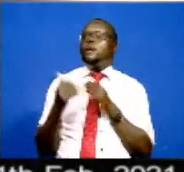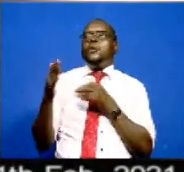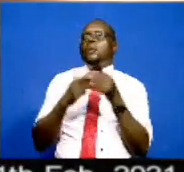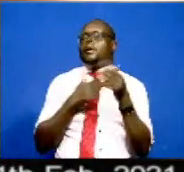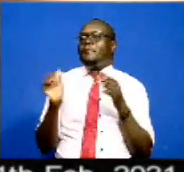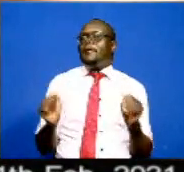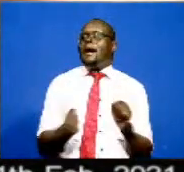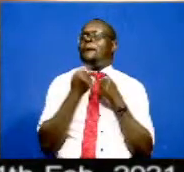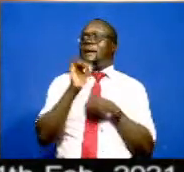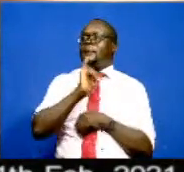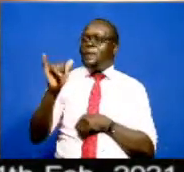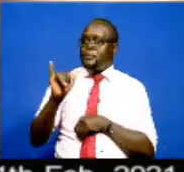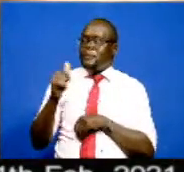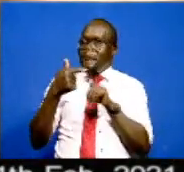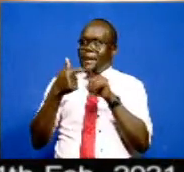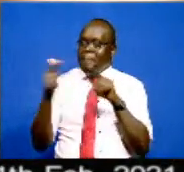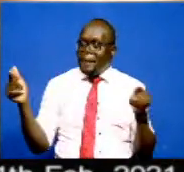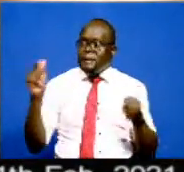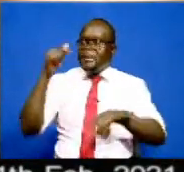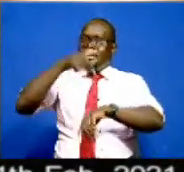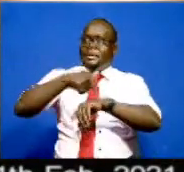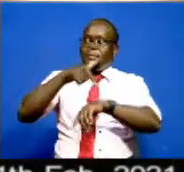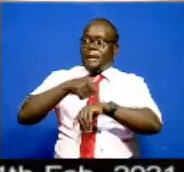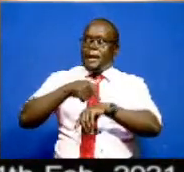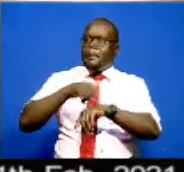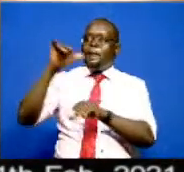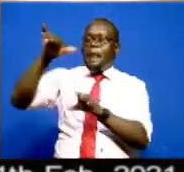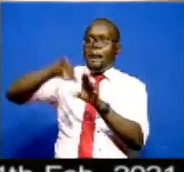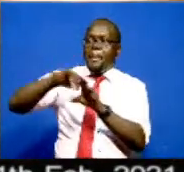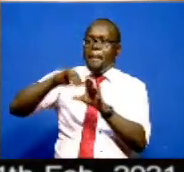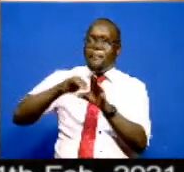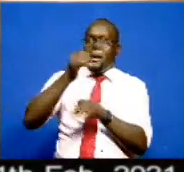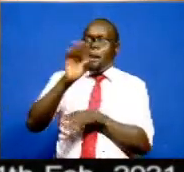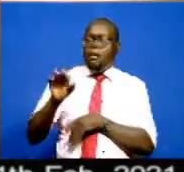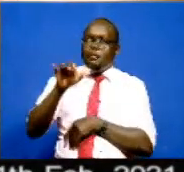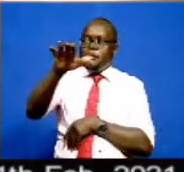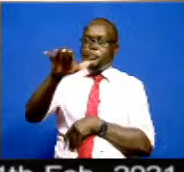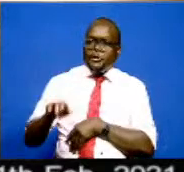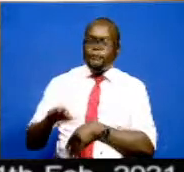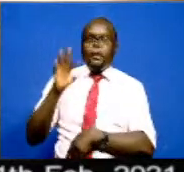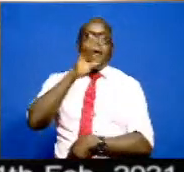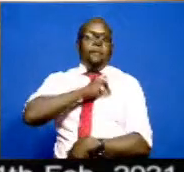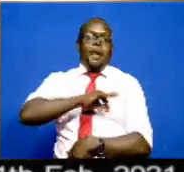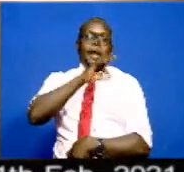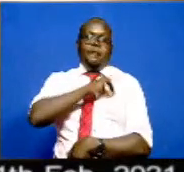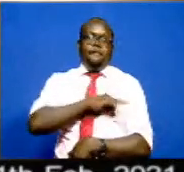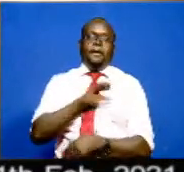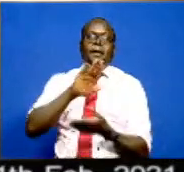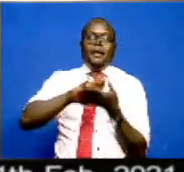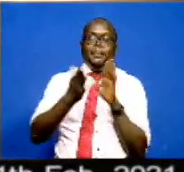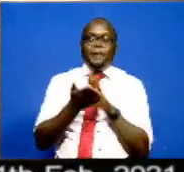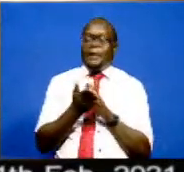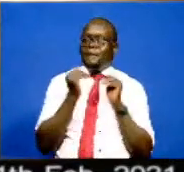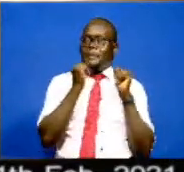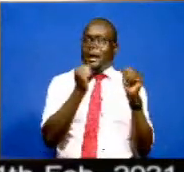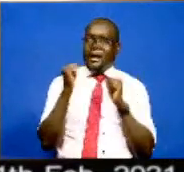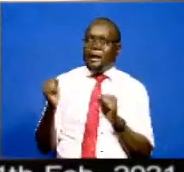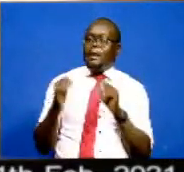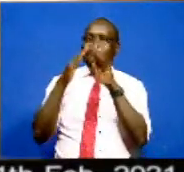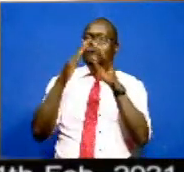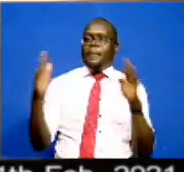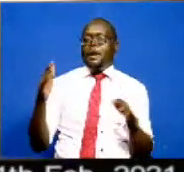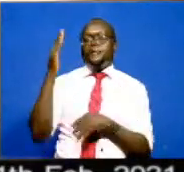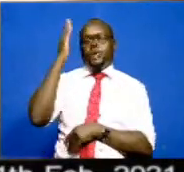areas. However, when a member of transport benefits, it becomes very difficult for the House to